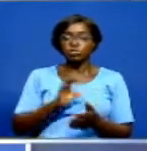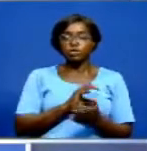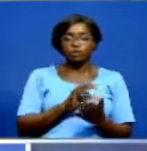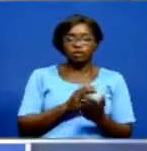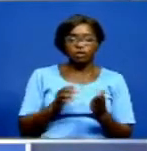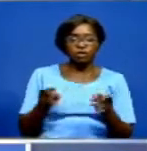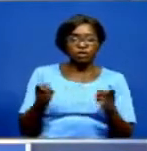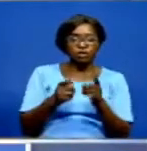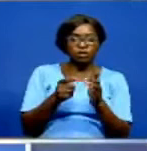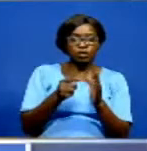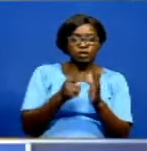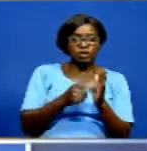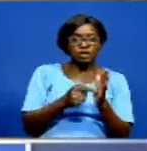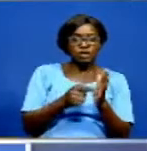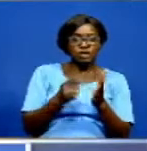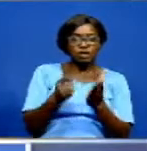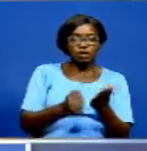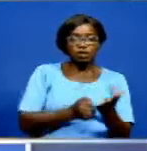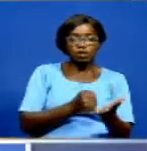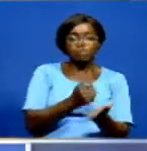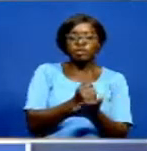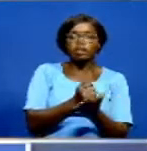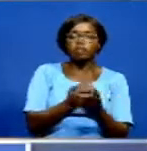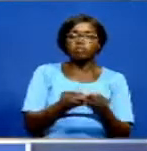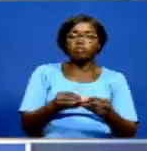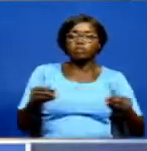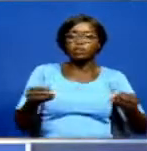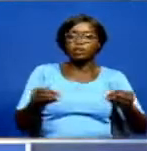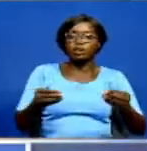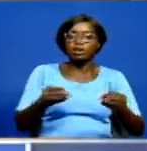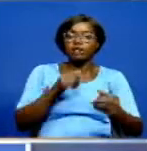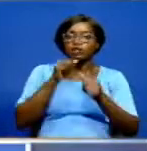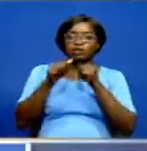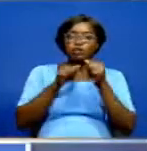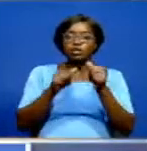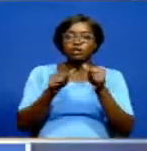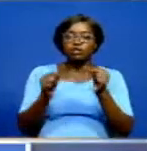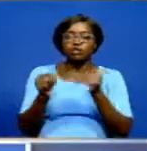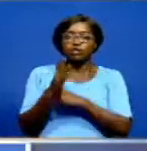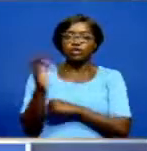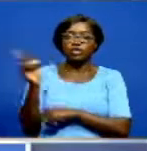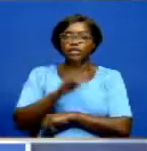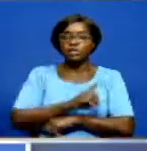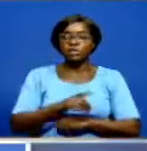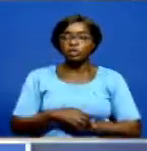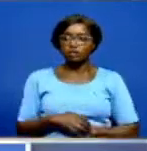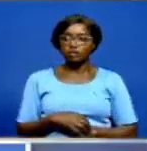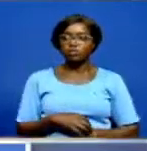publicize the list of those to be interviewed within 14 days.